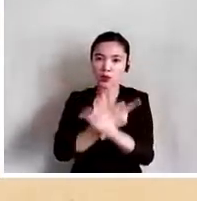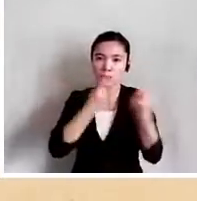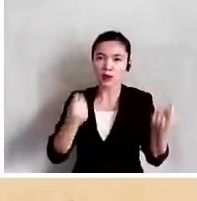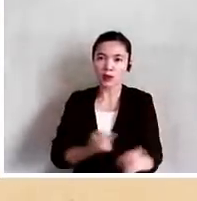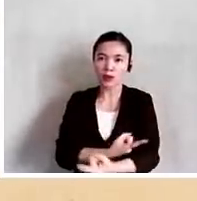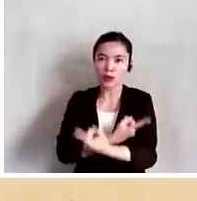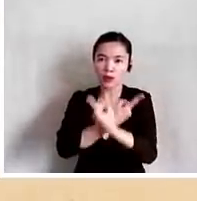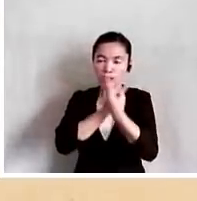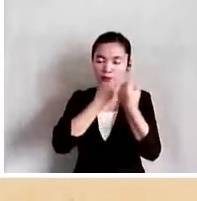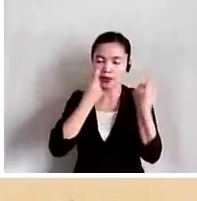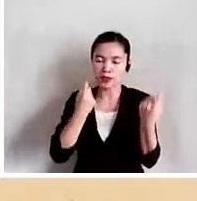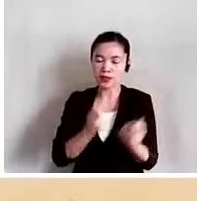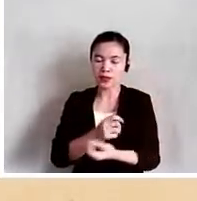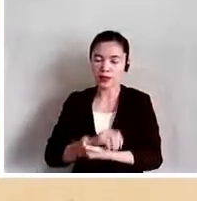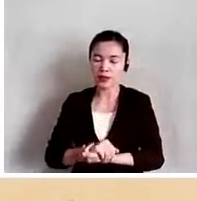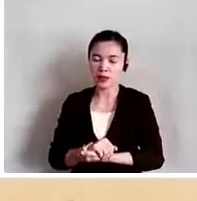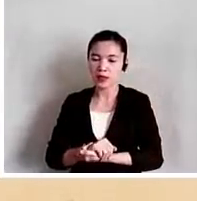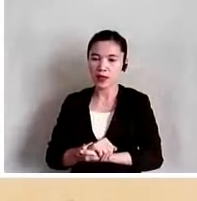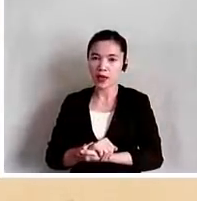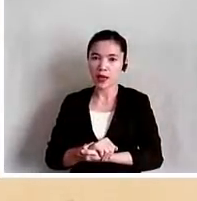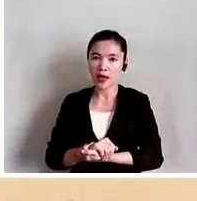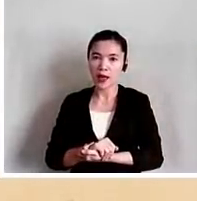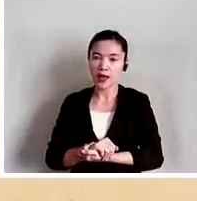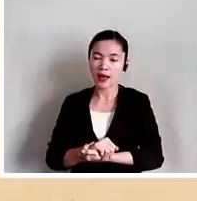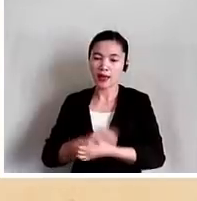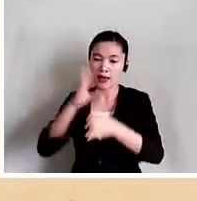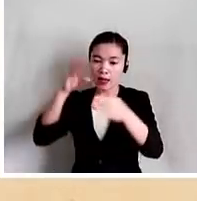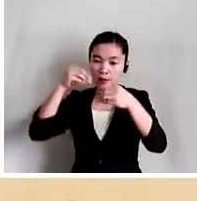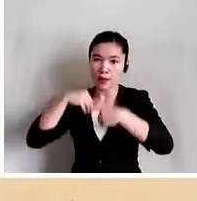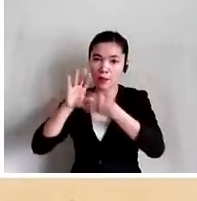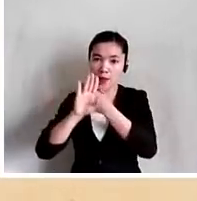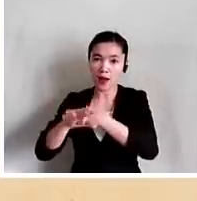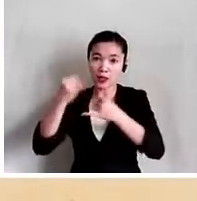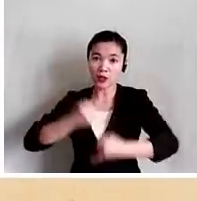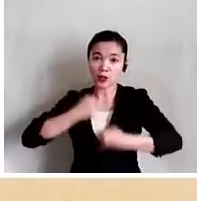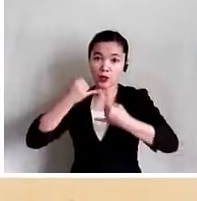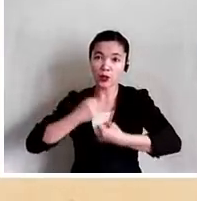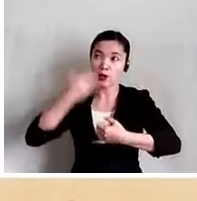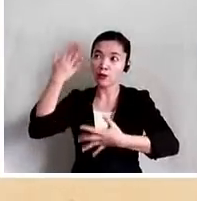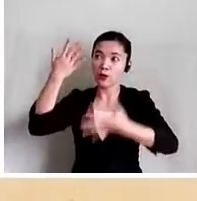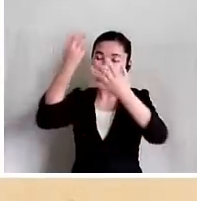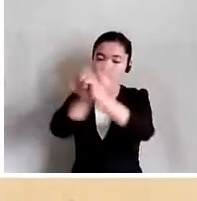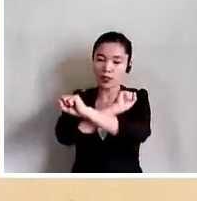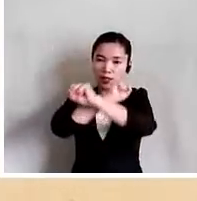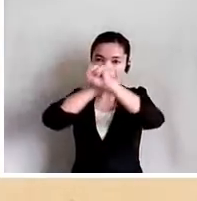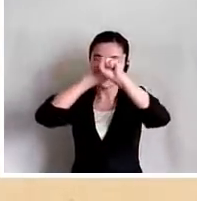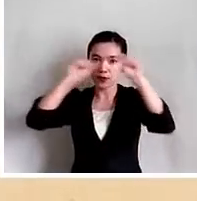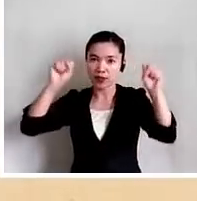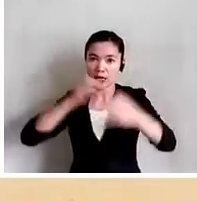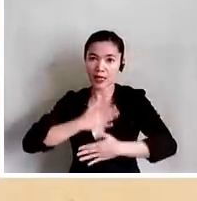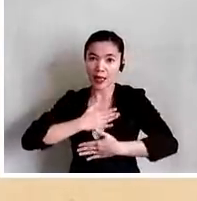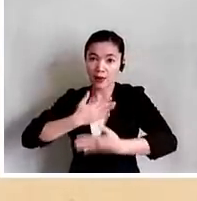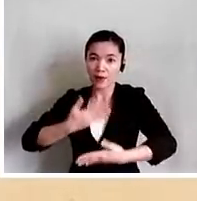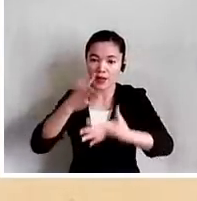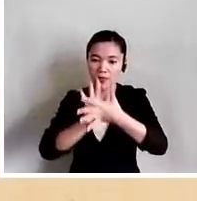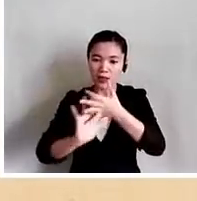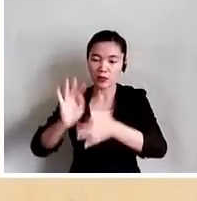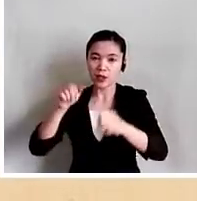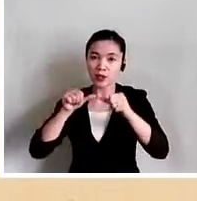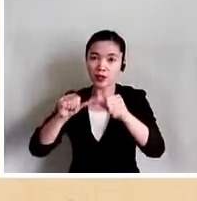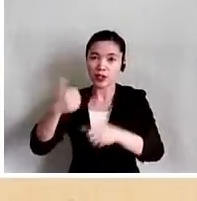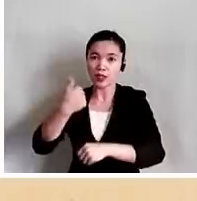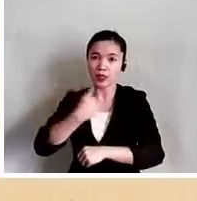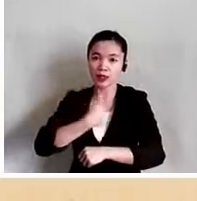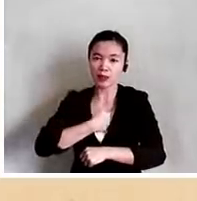sins. Give me back the joy of your salvation and a willing spirit sustain in me. I